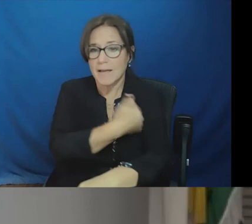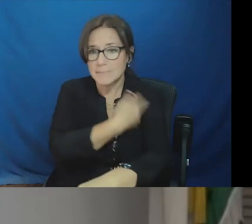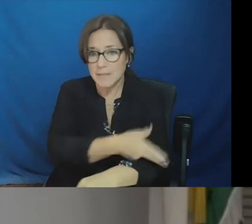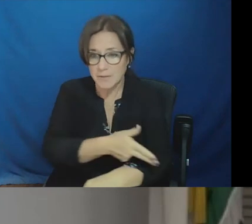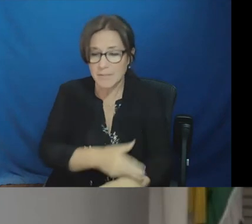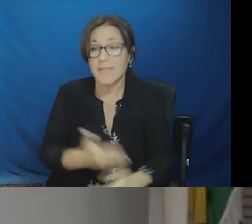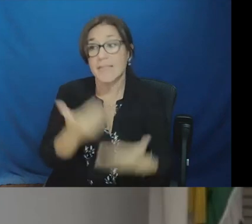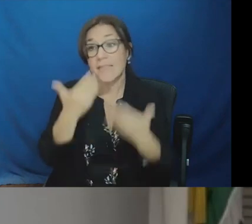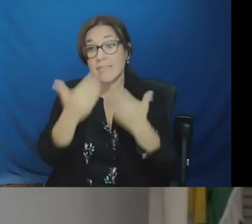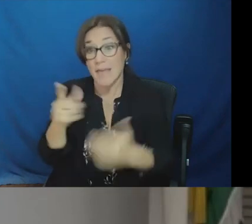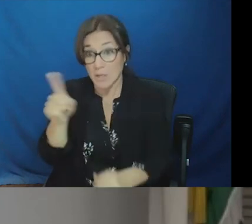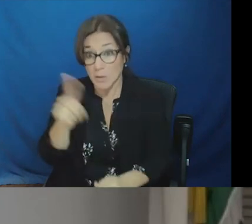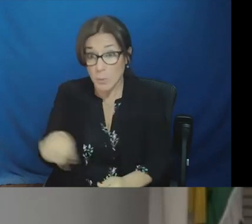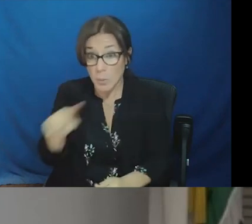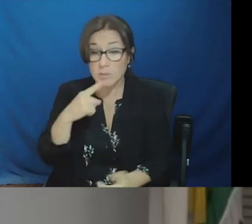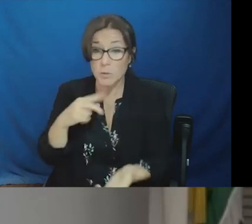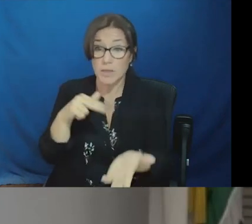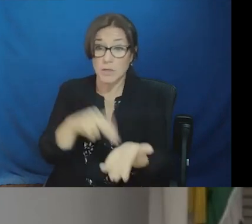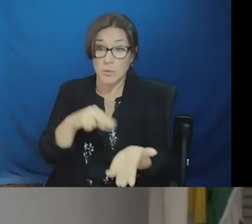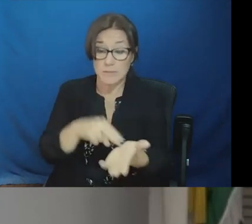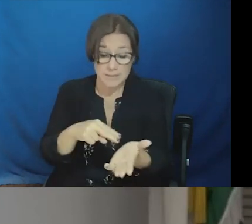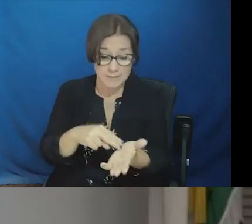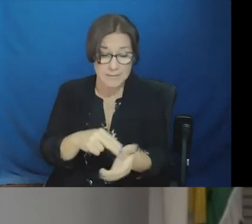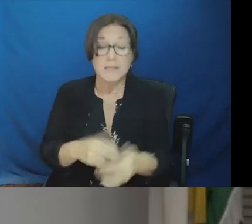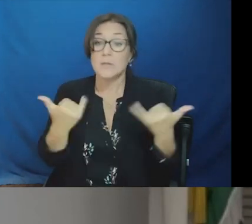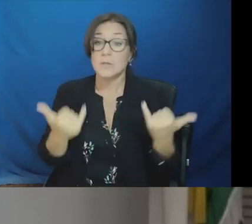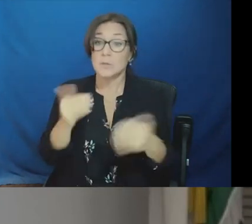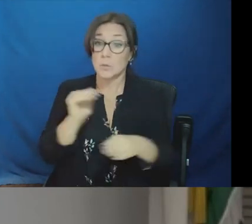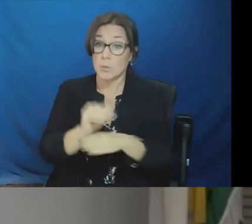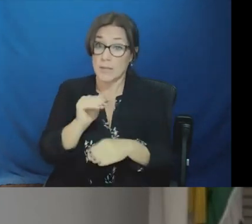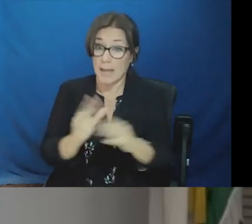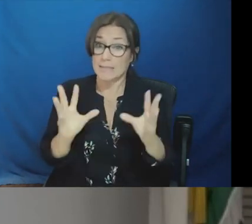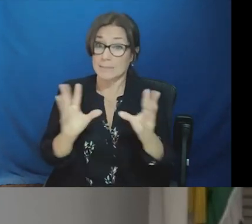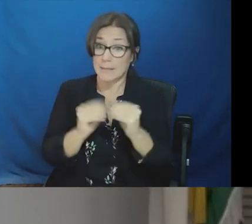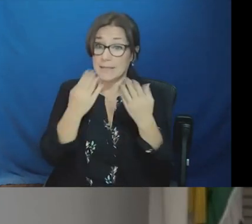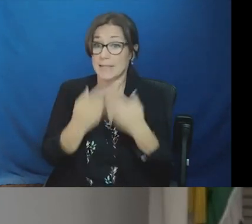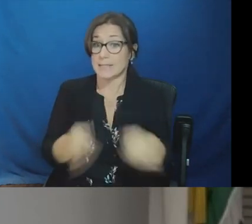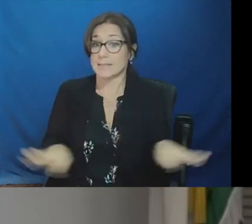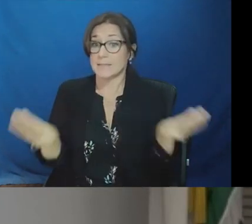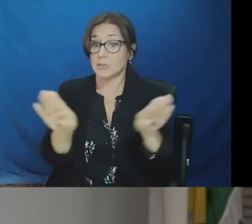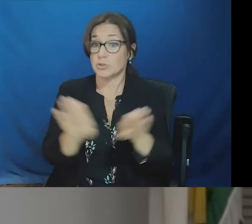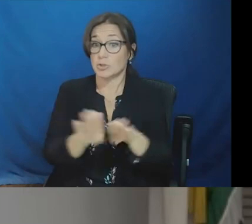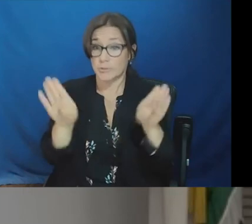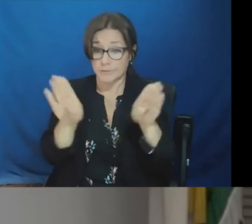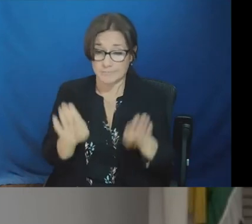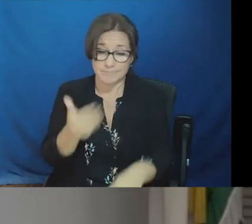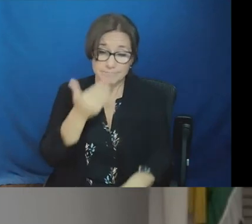And tonight's meeting of the Santa Barbara Unified School Board is adjourned. Good evening.